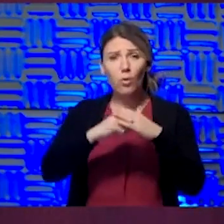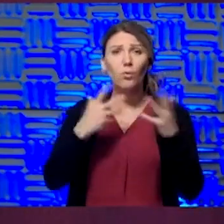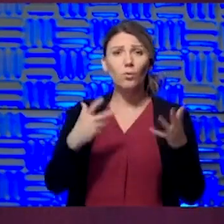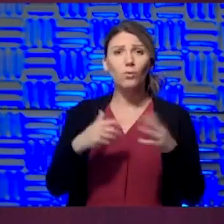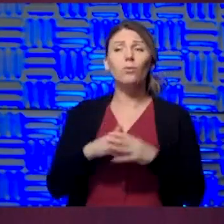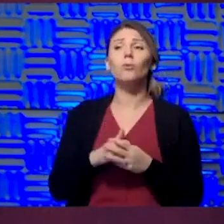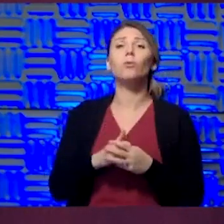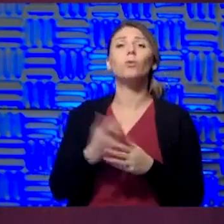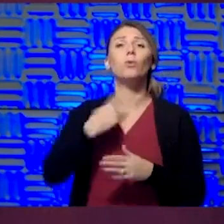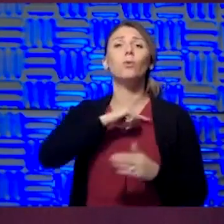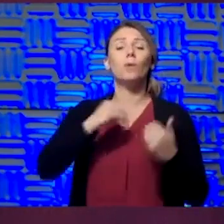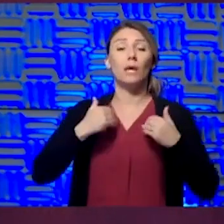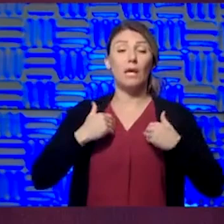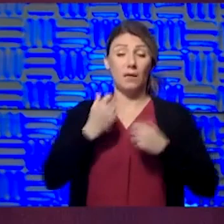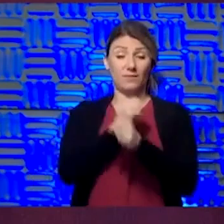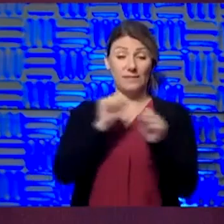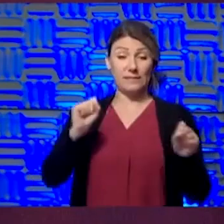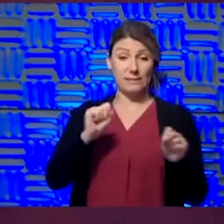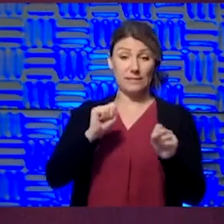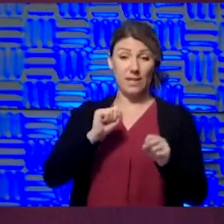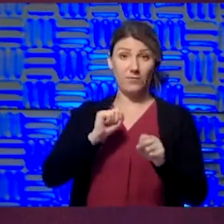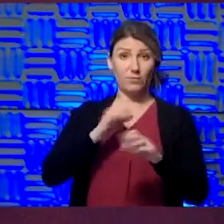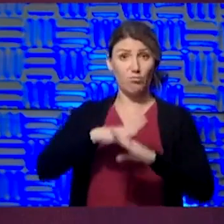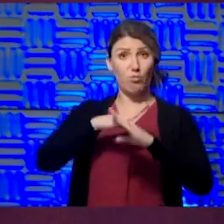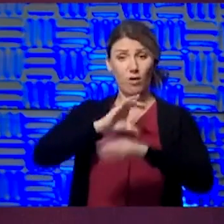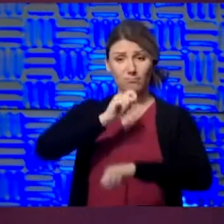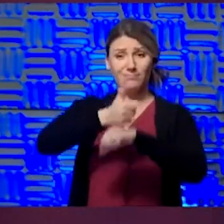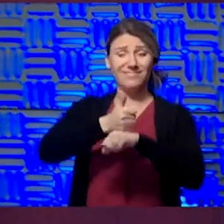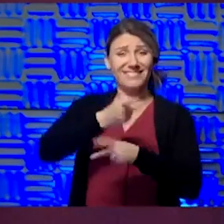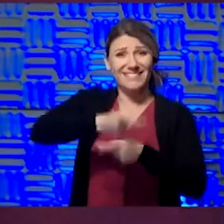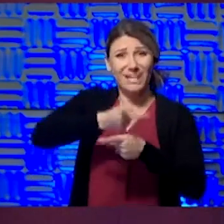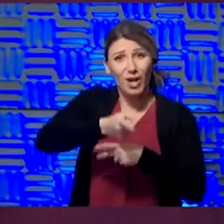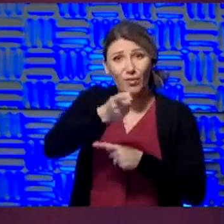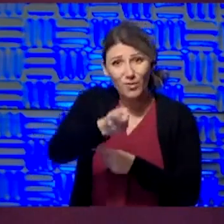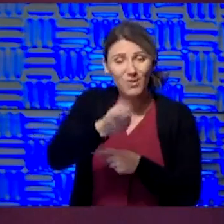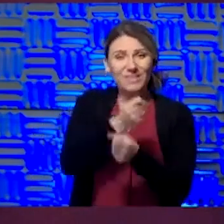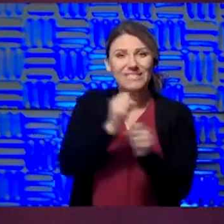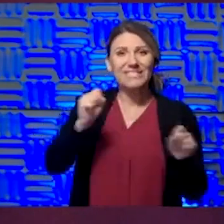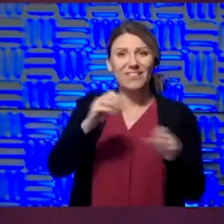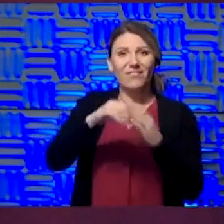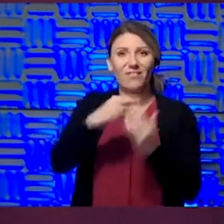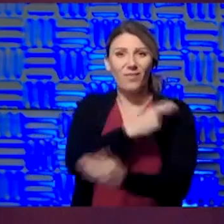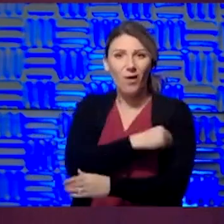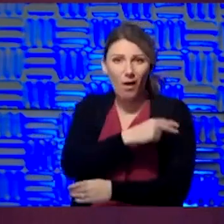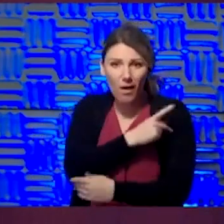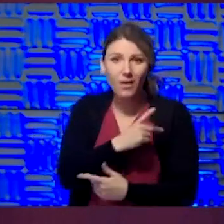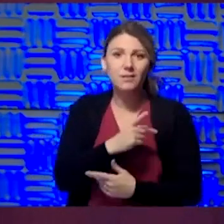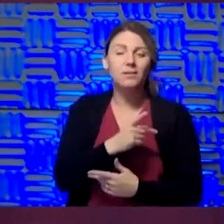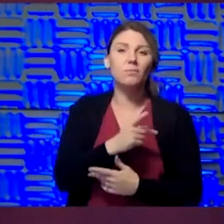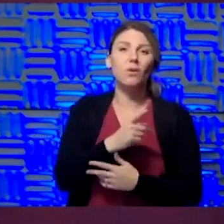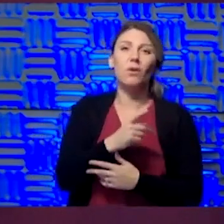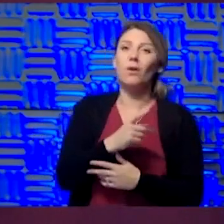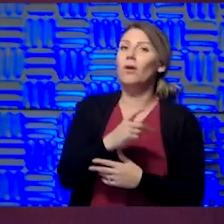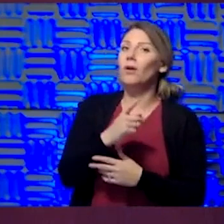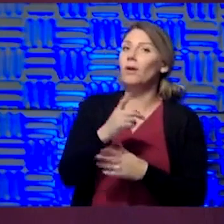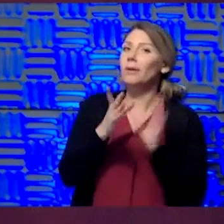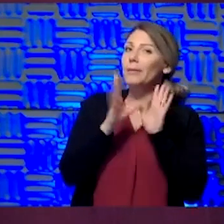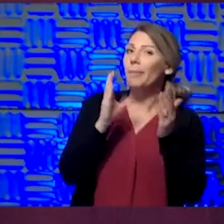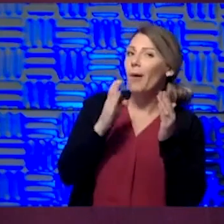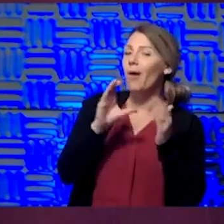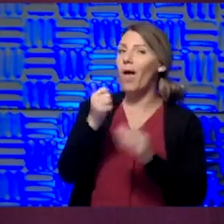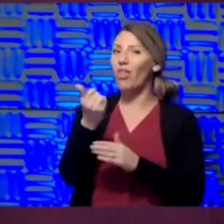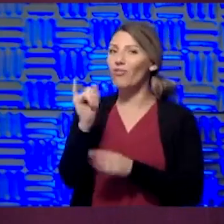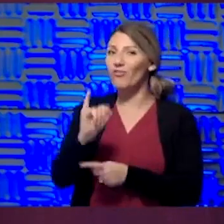We have safety precautions in the hospital to take care of you safely without having further infections. And